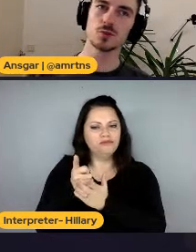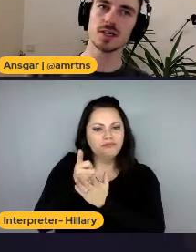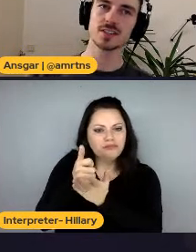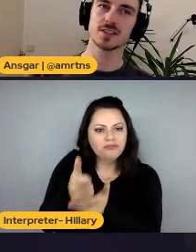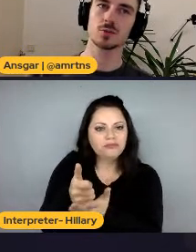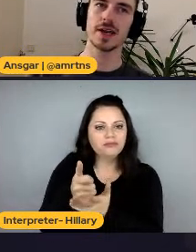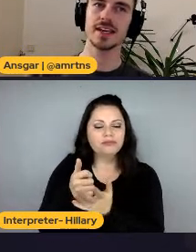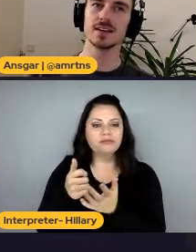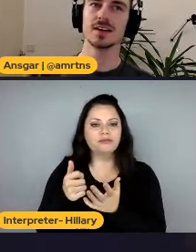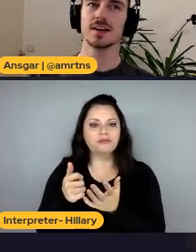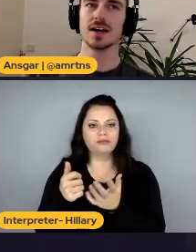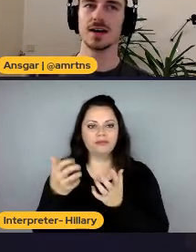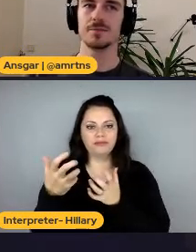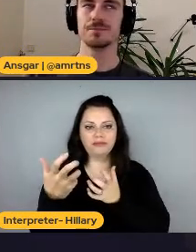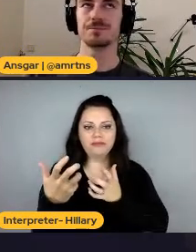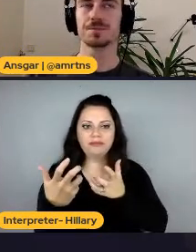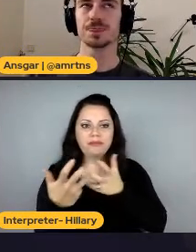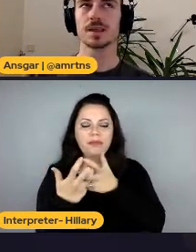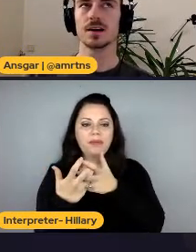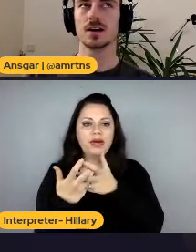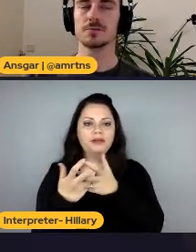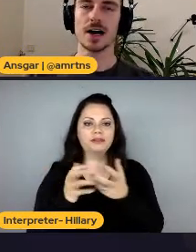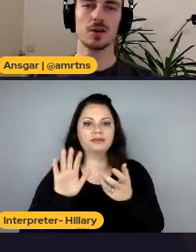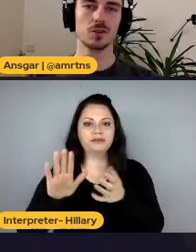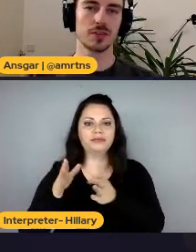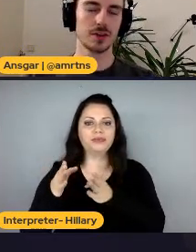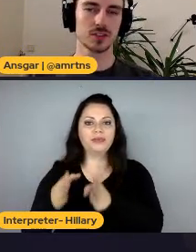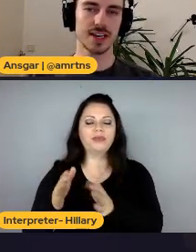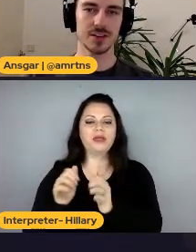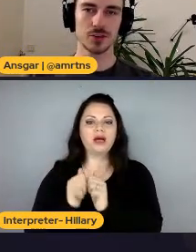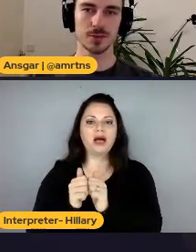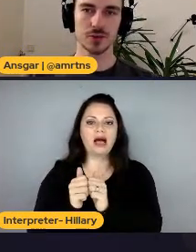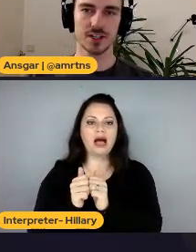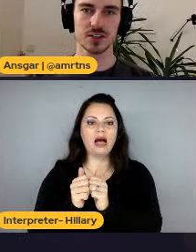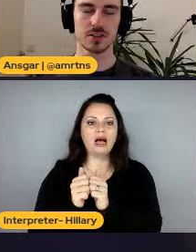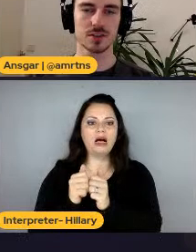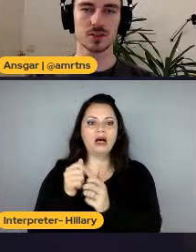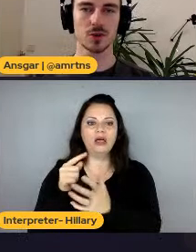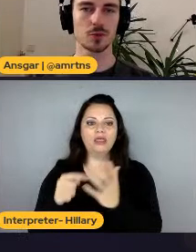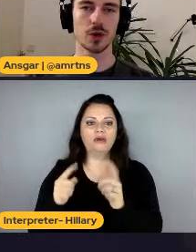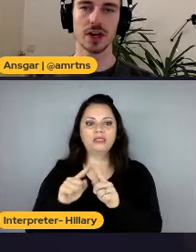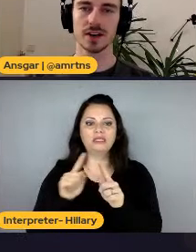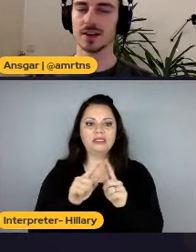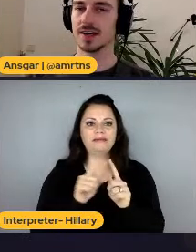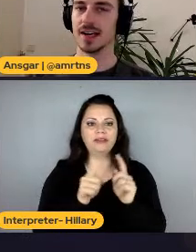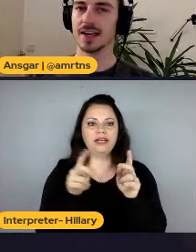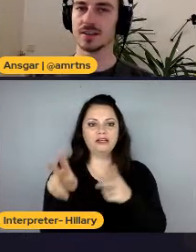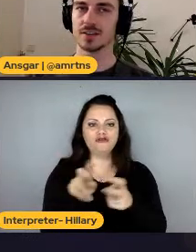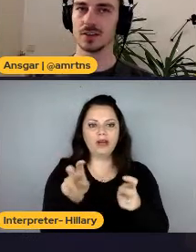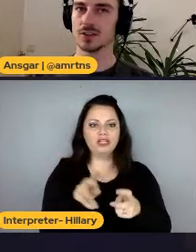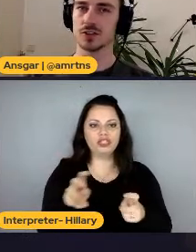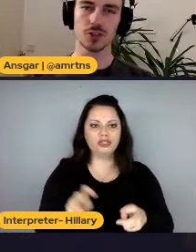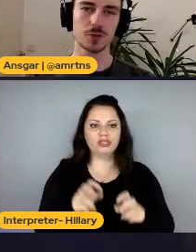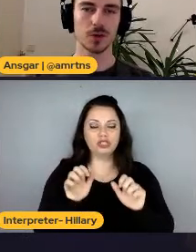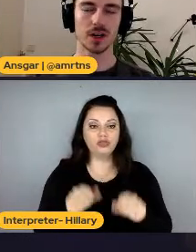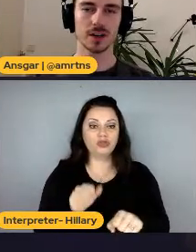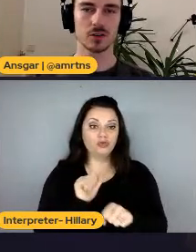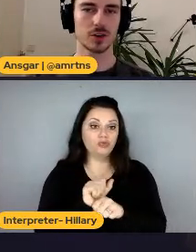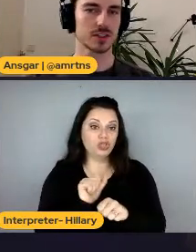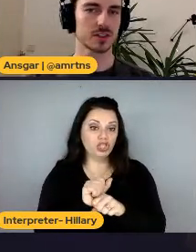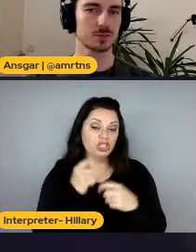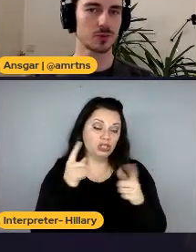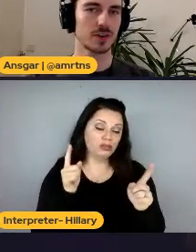gear towards a way of how those layer 2 abstractions could work and also should